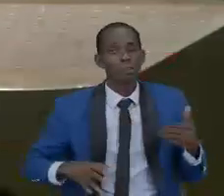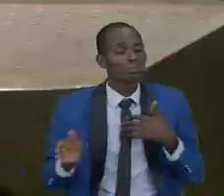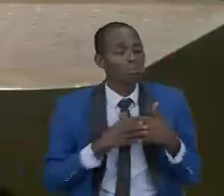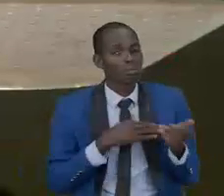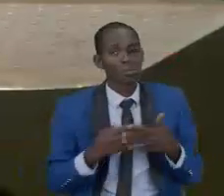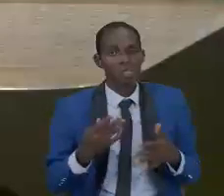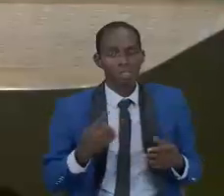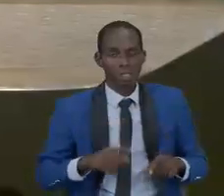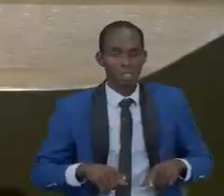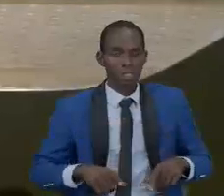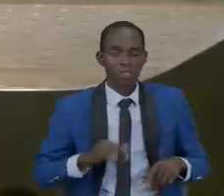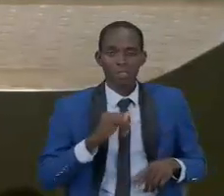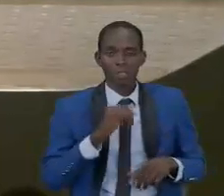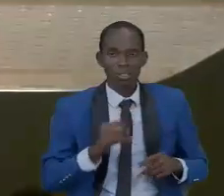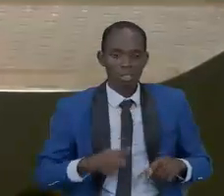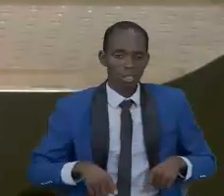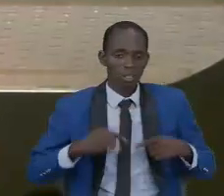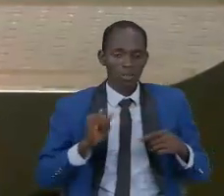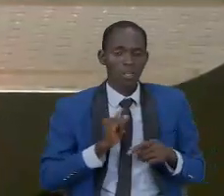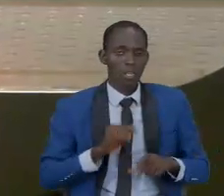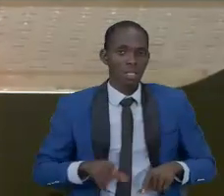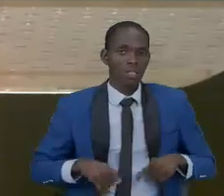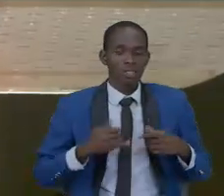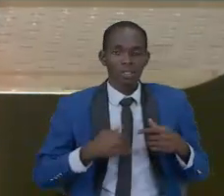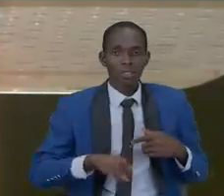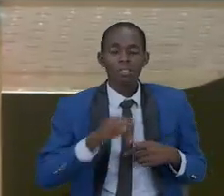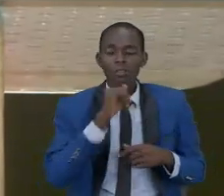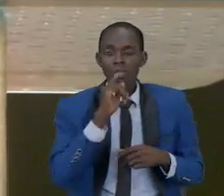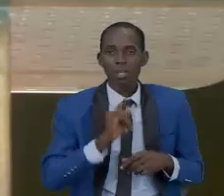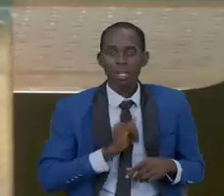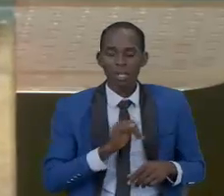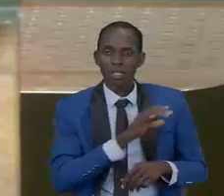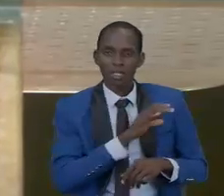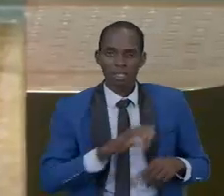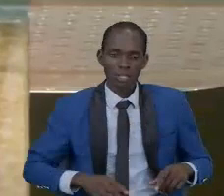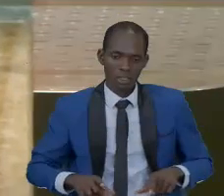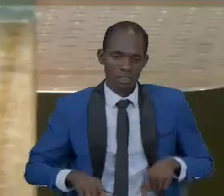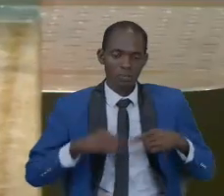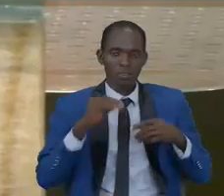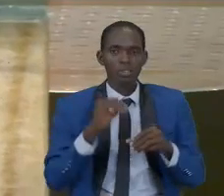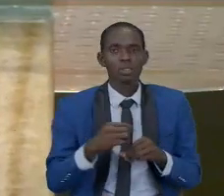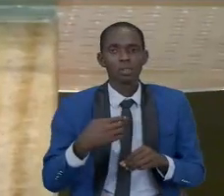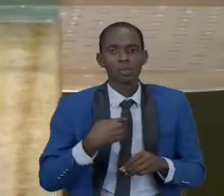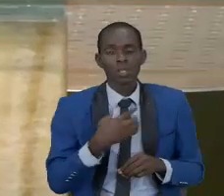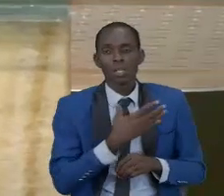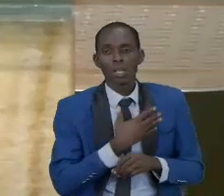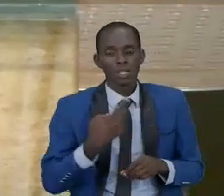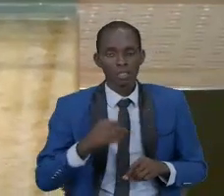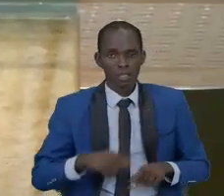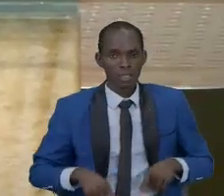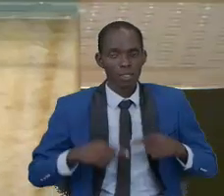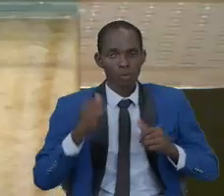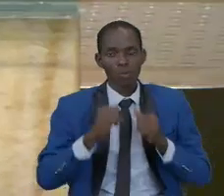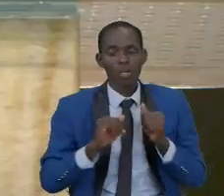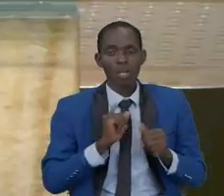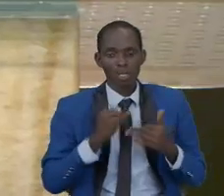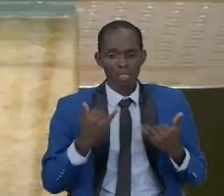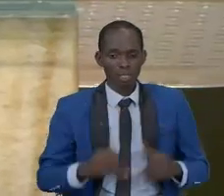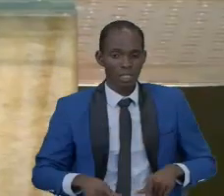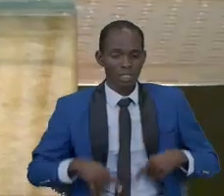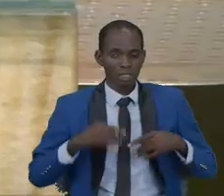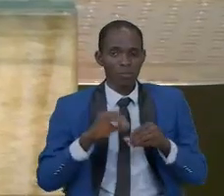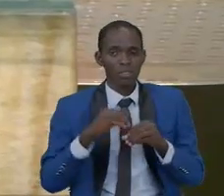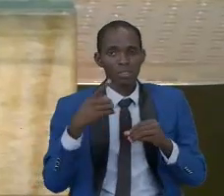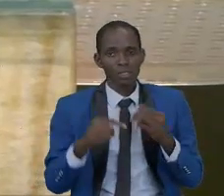not I but Christ leave us in me and the life which I now live in